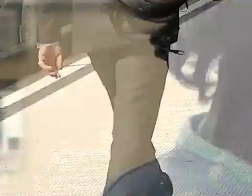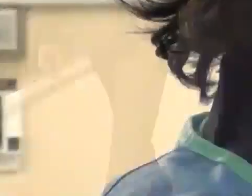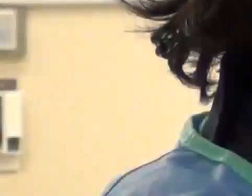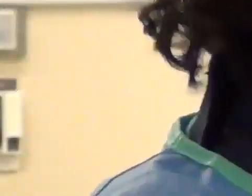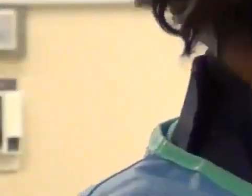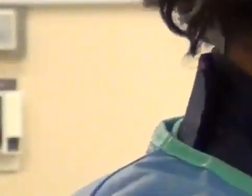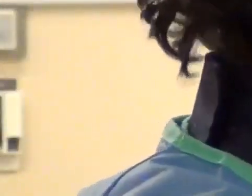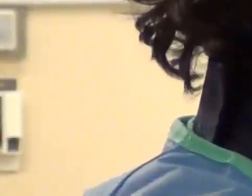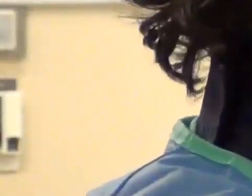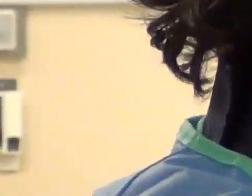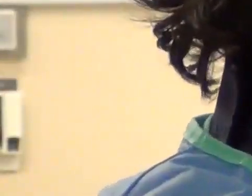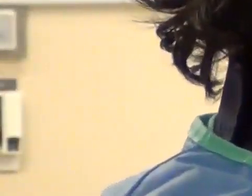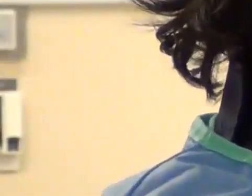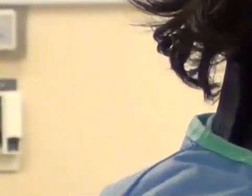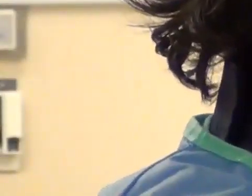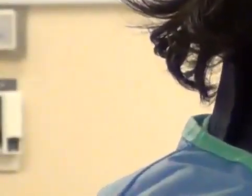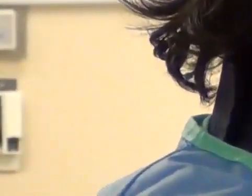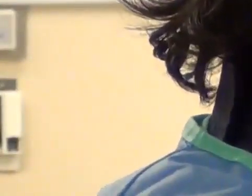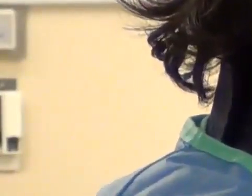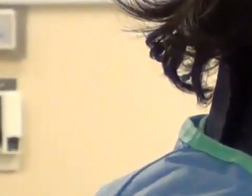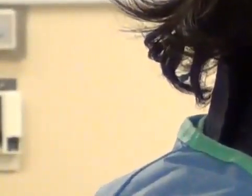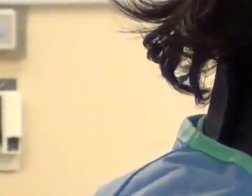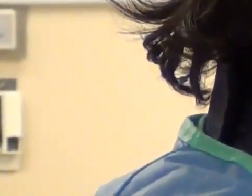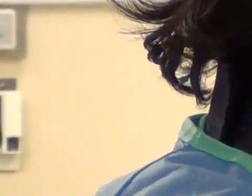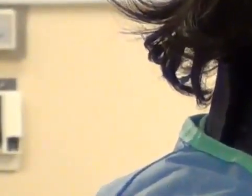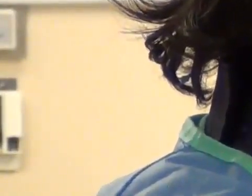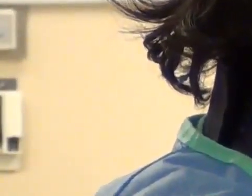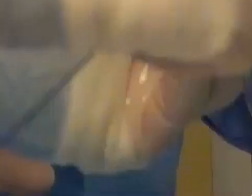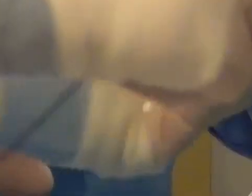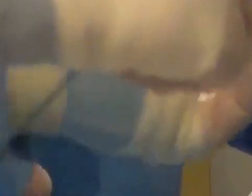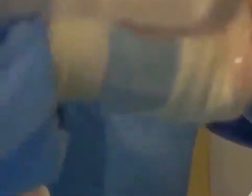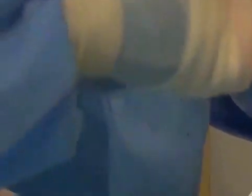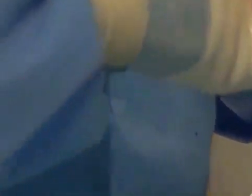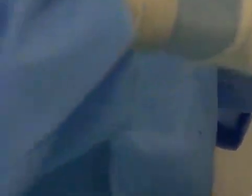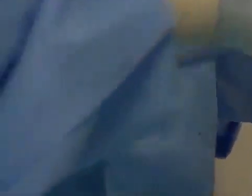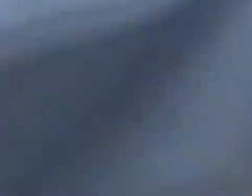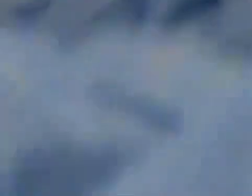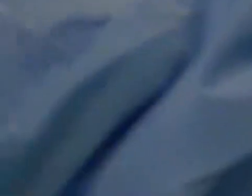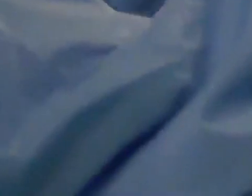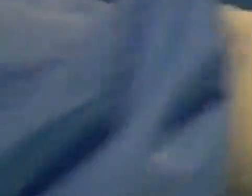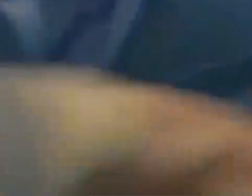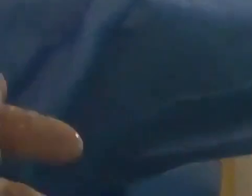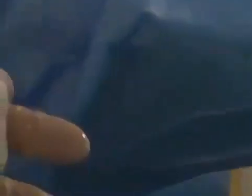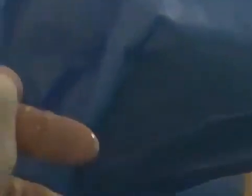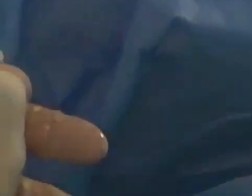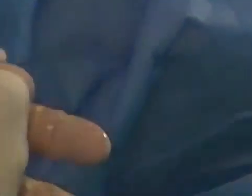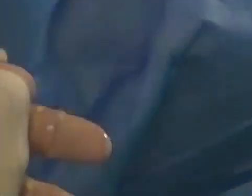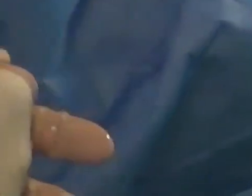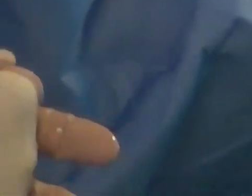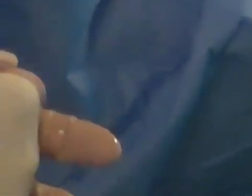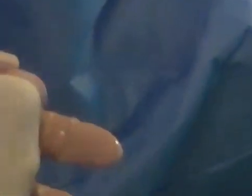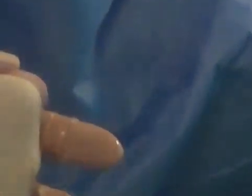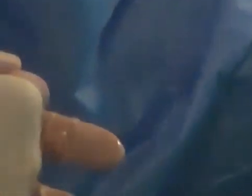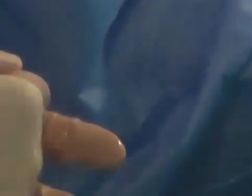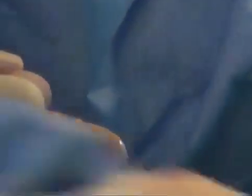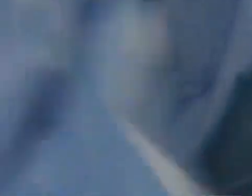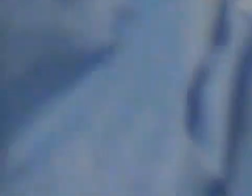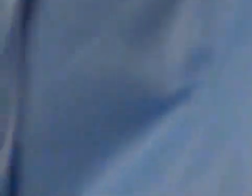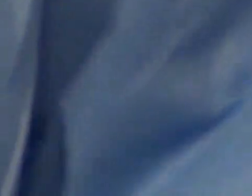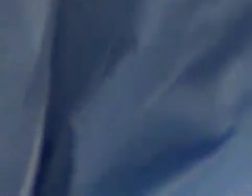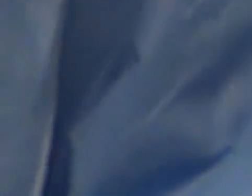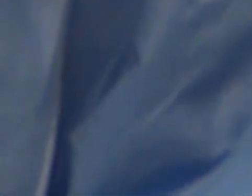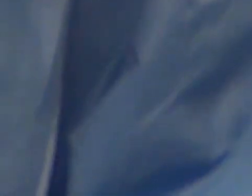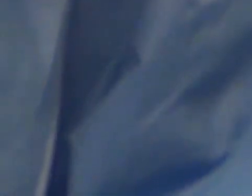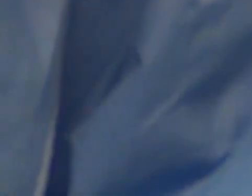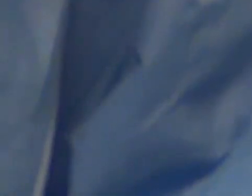trial. Dr. Ebersol had to make a very quick decision: abort everything, and Chris would have to wait another 5 years till the device